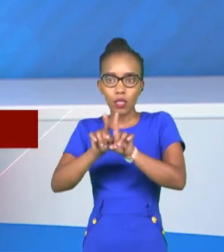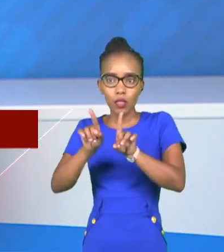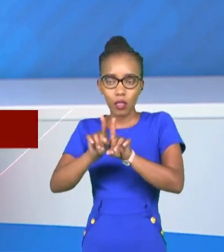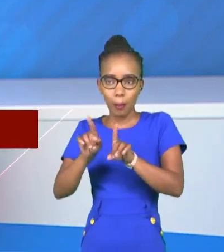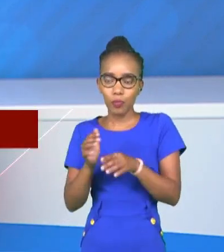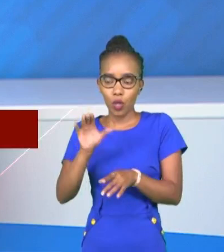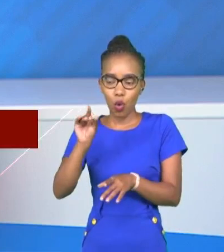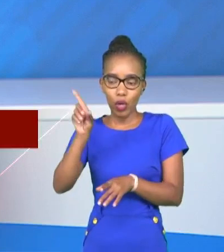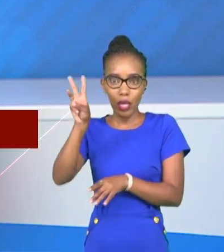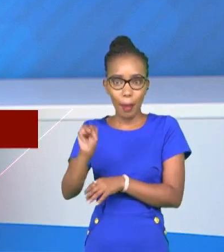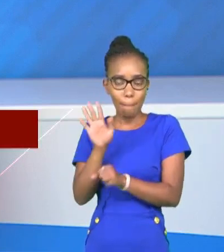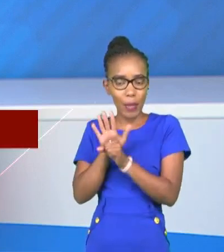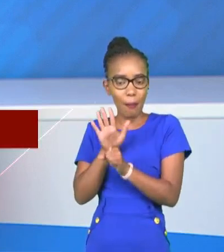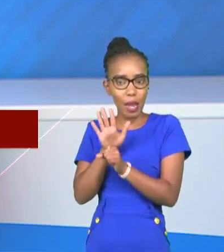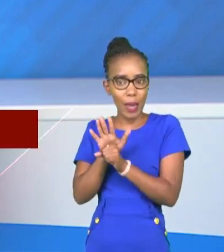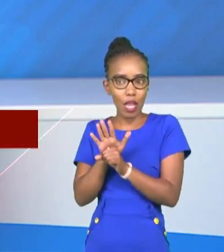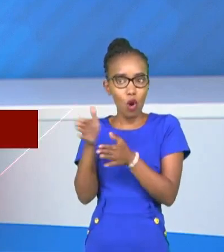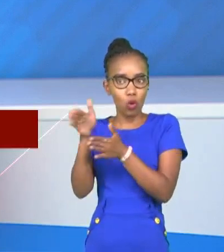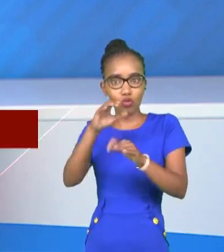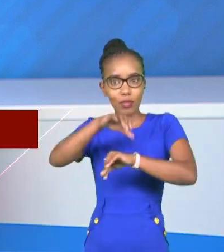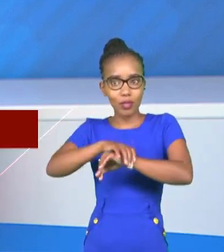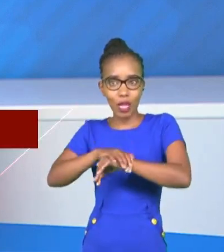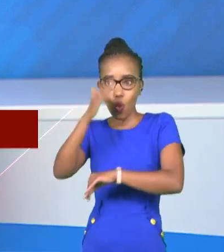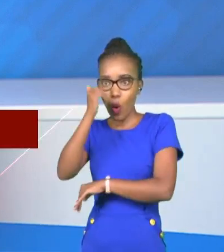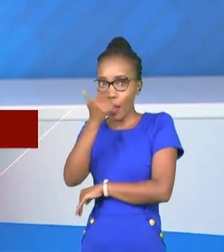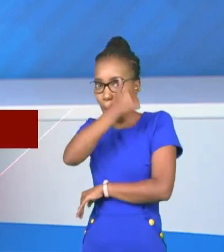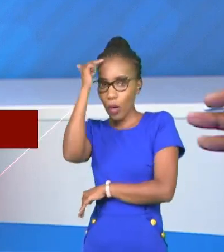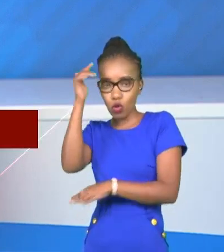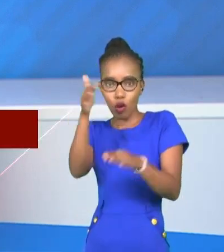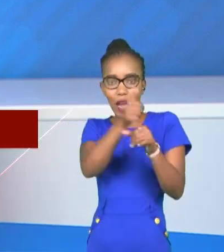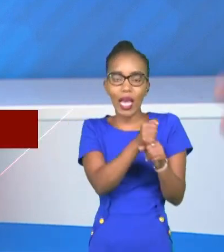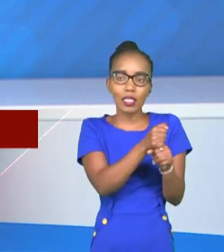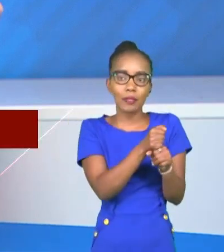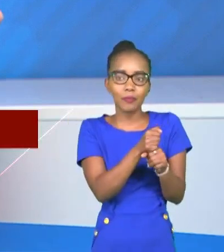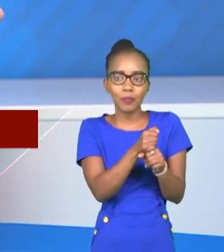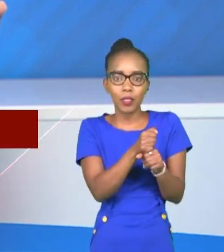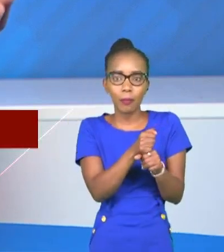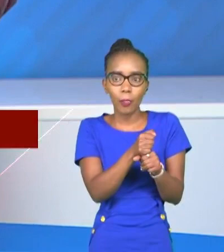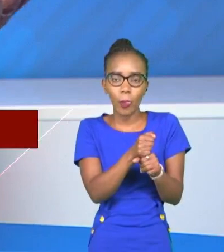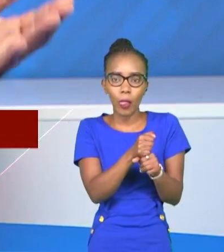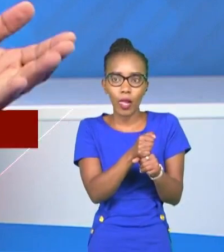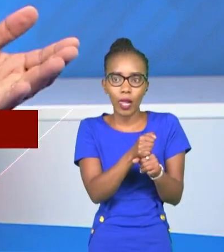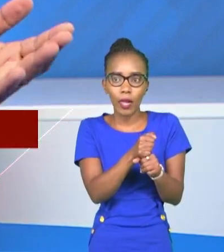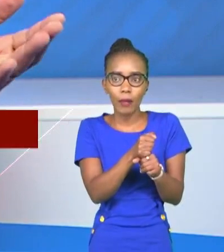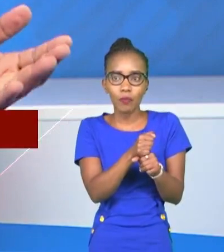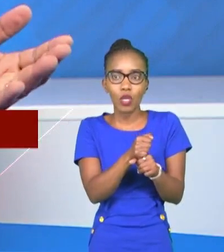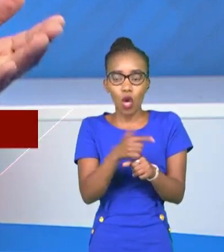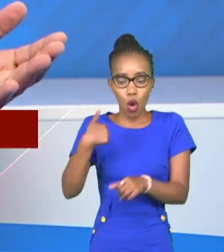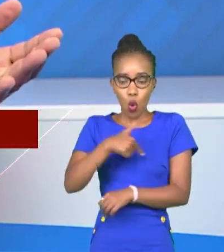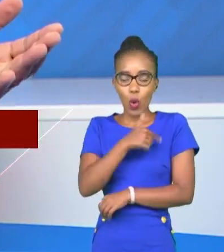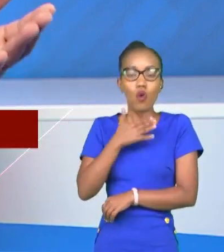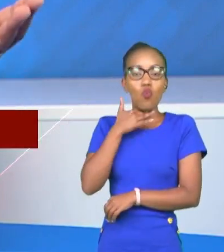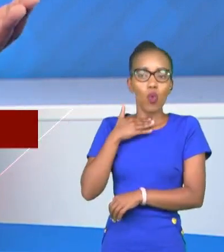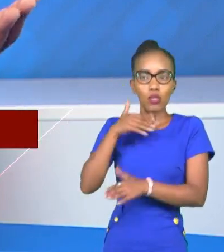for ODM. Reason they got all those seats because of this alliance. But what because reward, the, what on, reward are you talking about? What we wanted, you